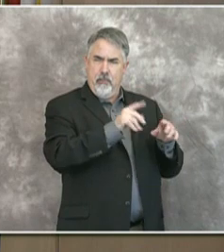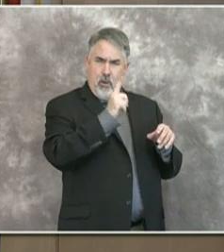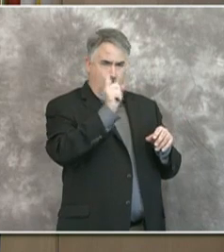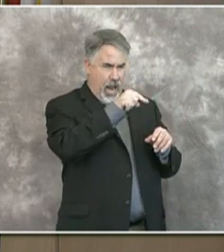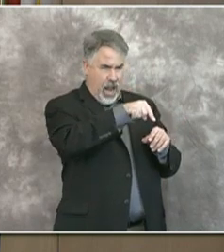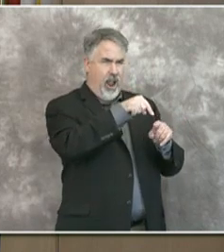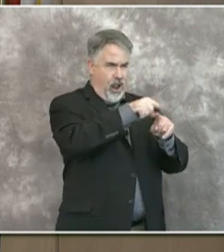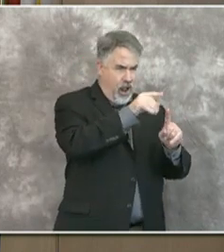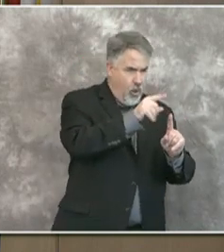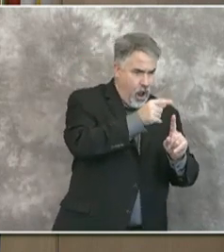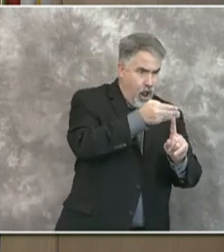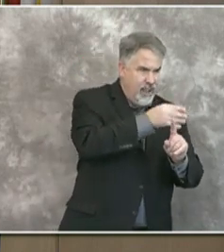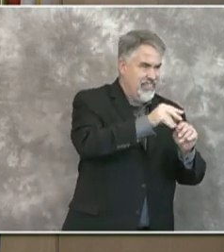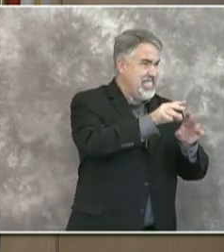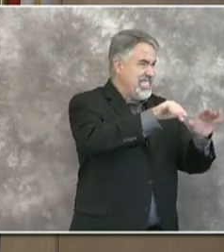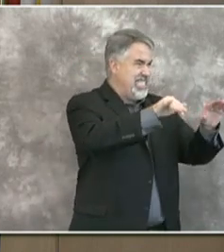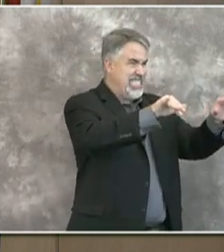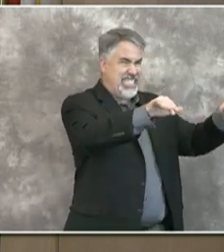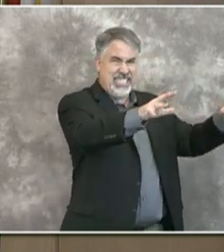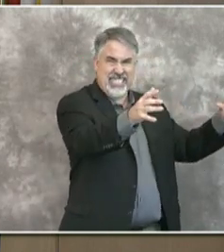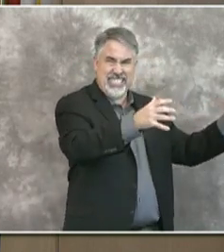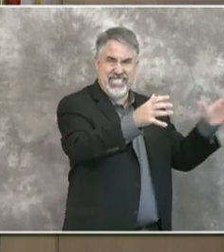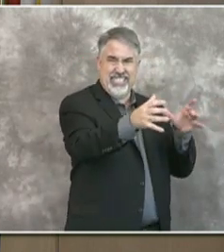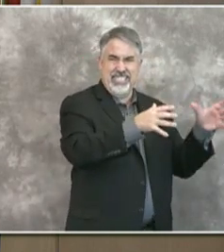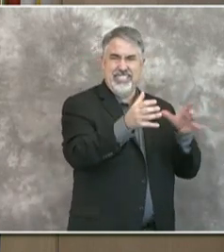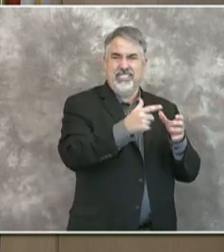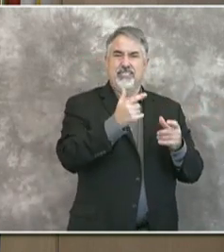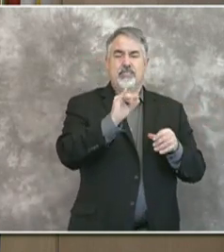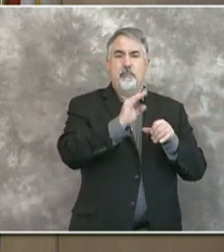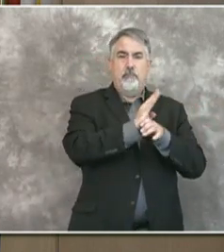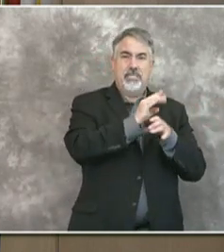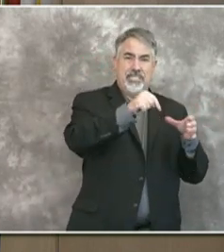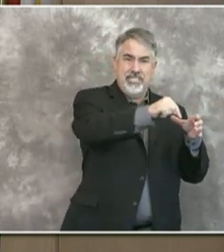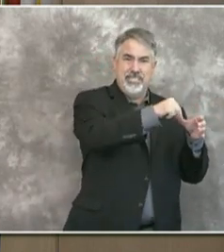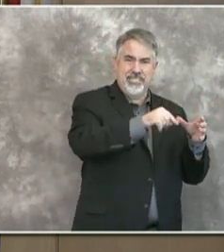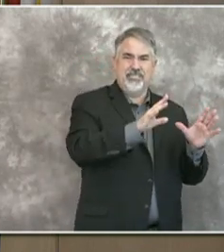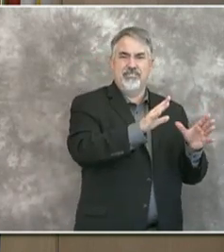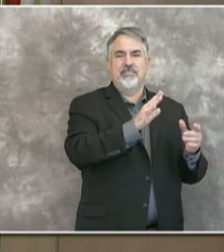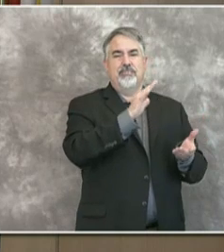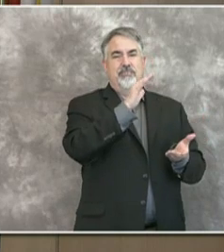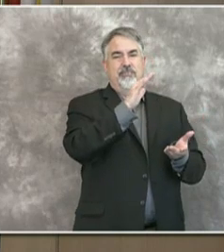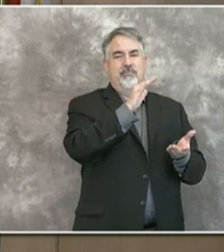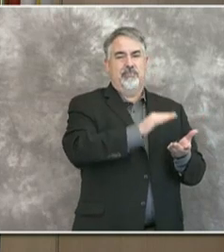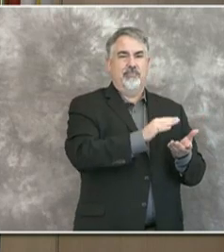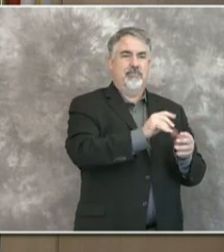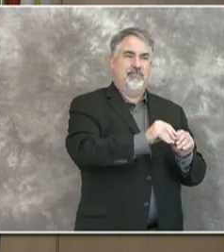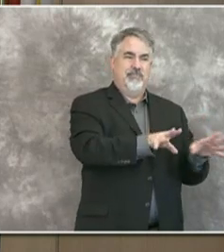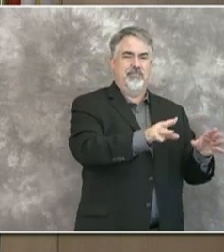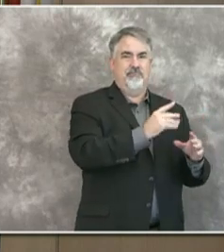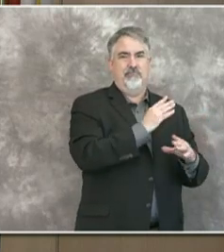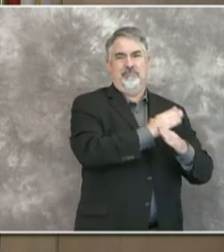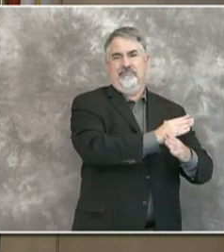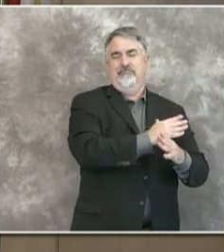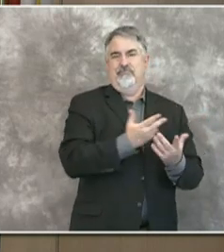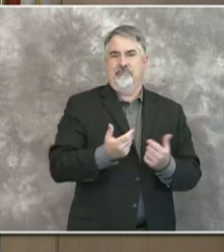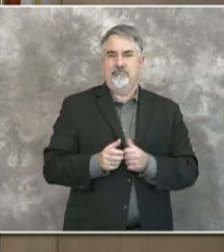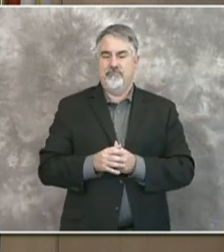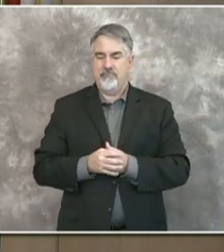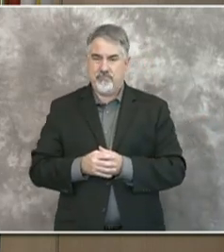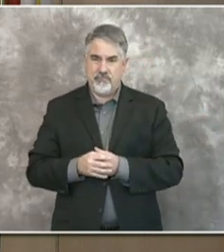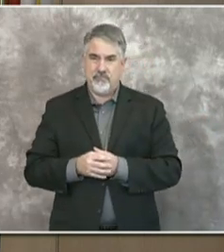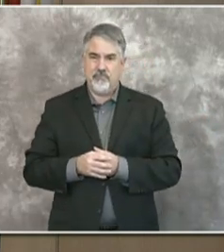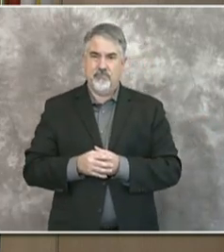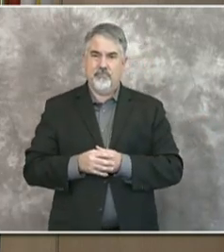and communities, so that we can prevent the spread of the virus. Simply put, there's no